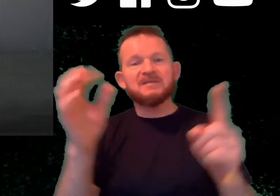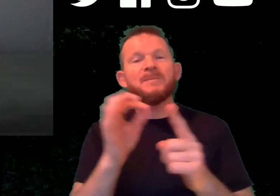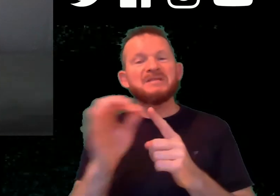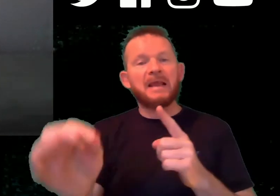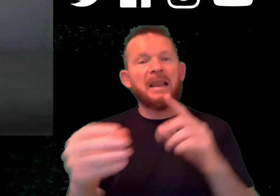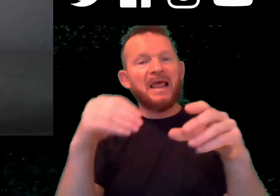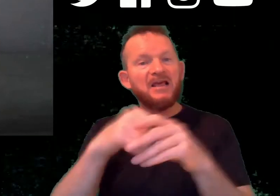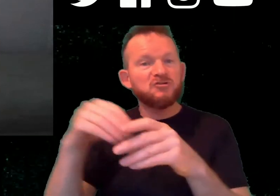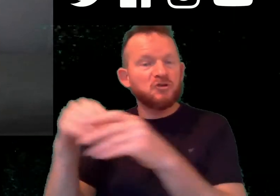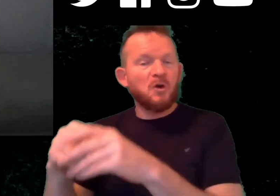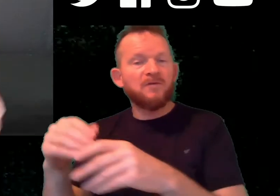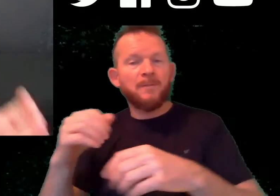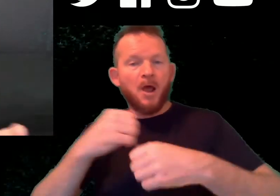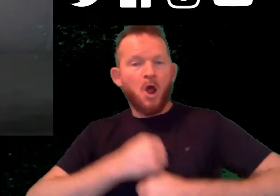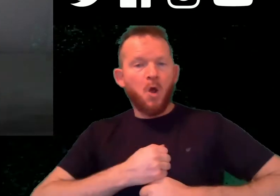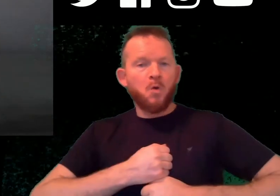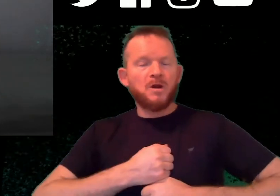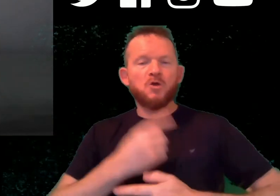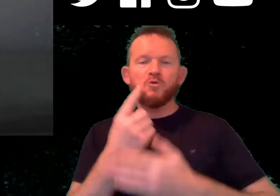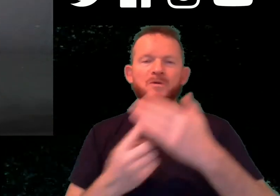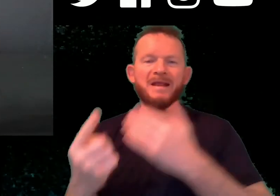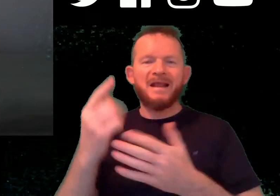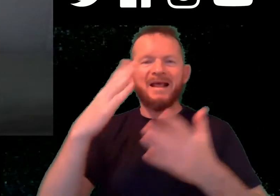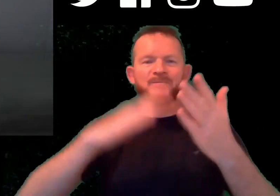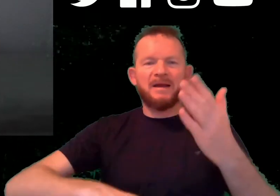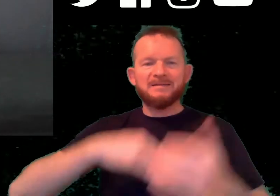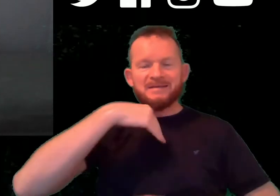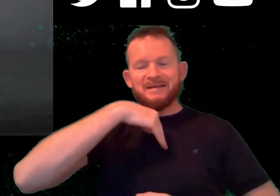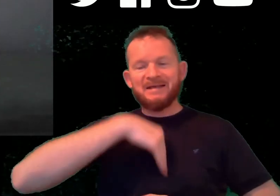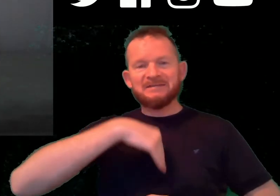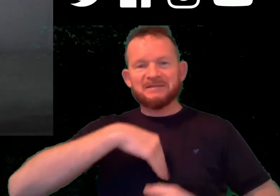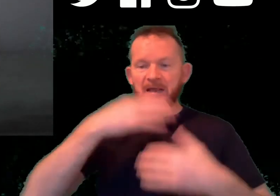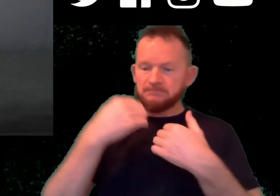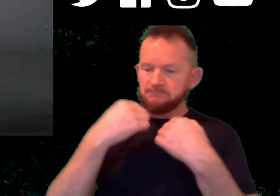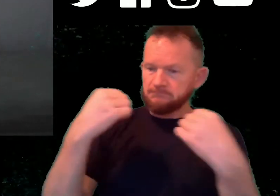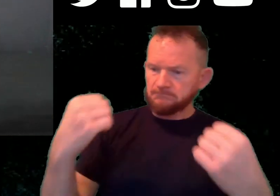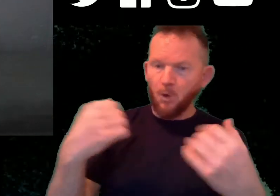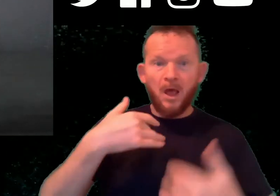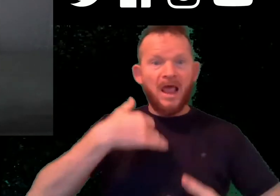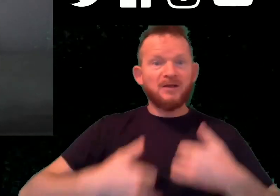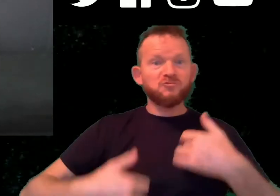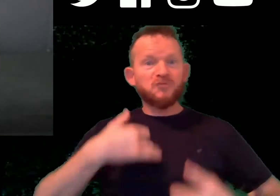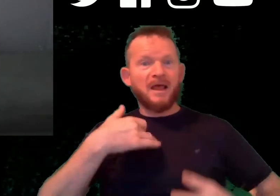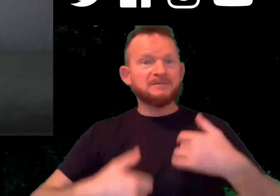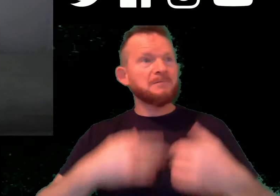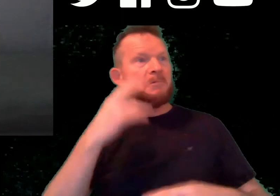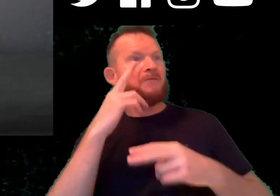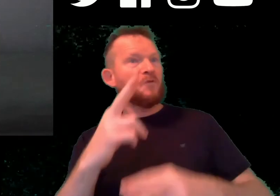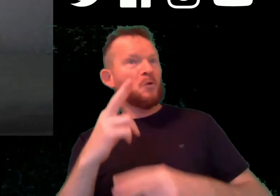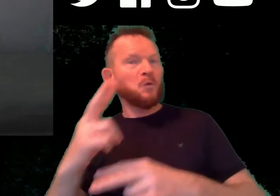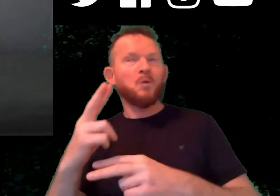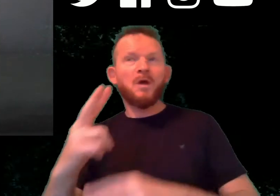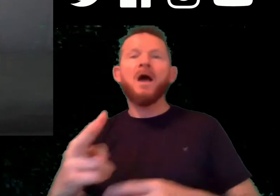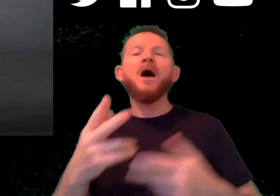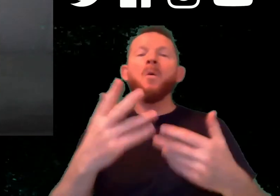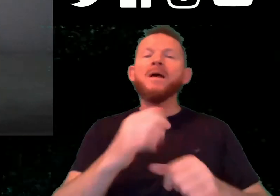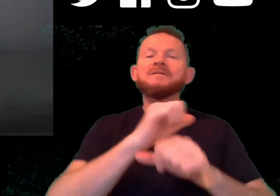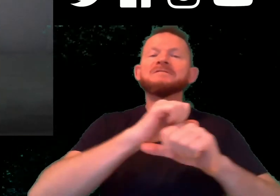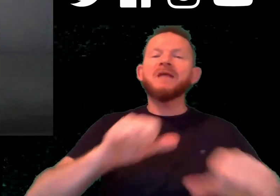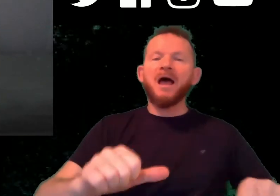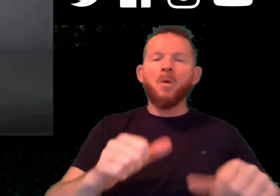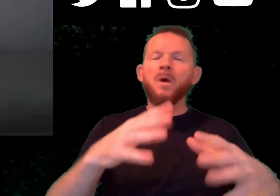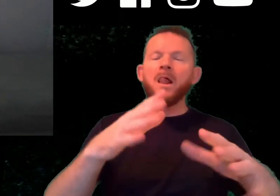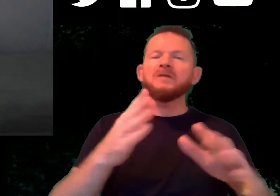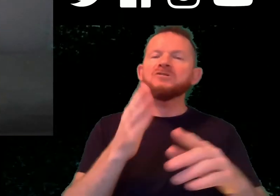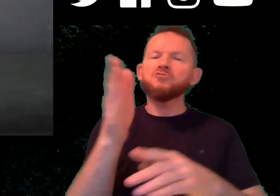awareness of a particular issue. And this usually comes from your own unique experience, insight, or interest. Whatever it might be, once you have this sussed,